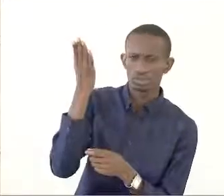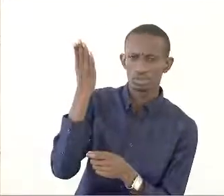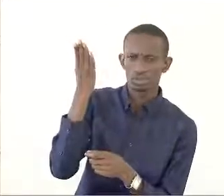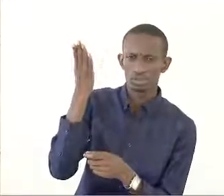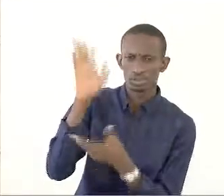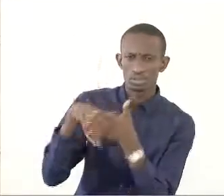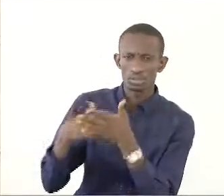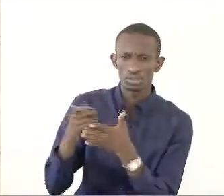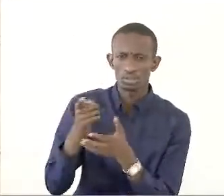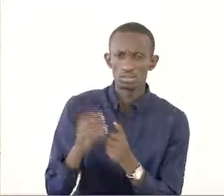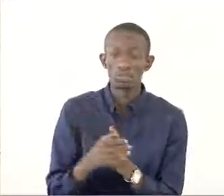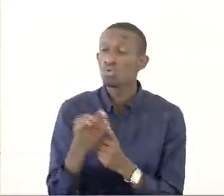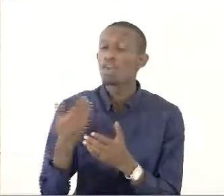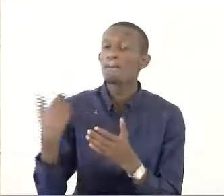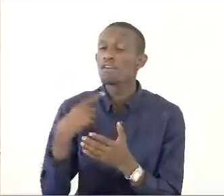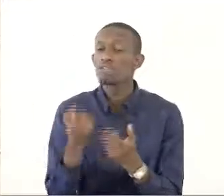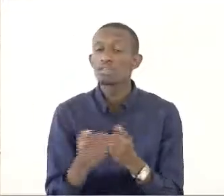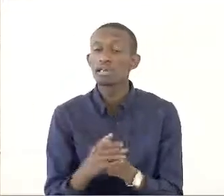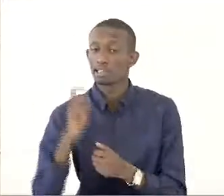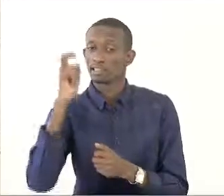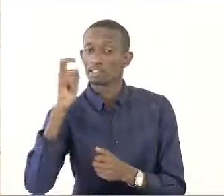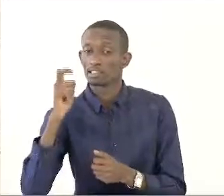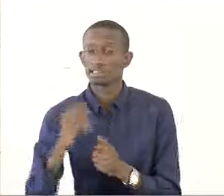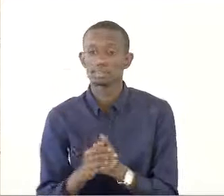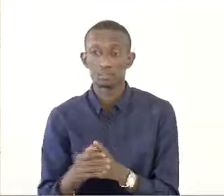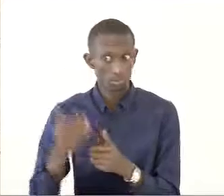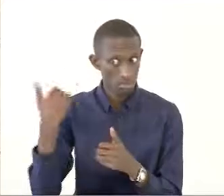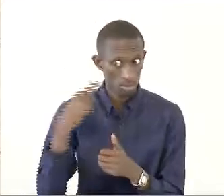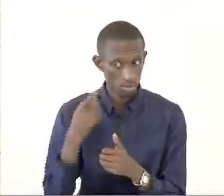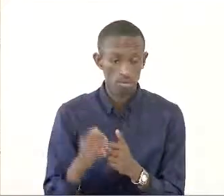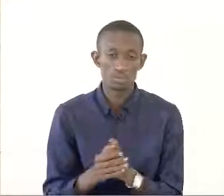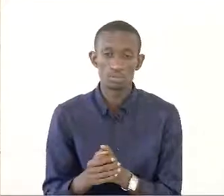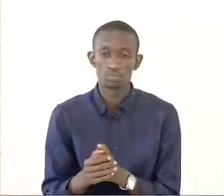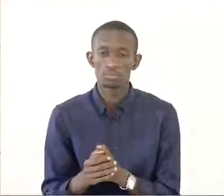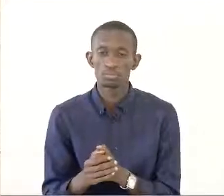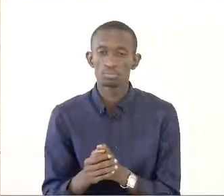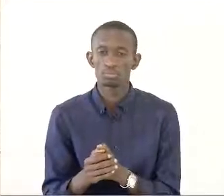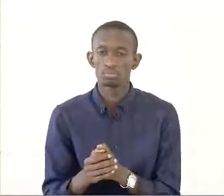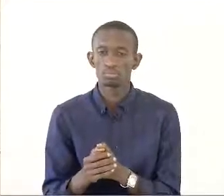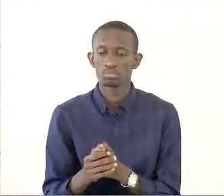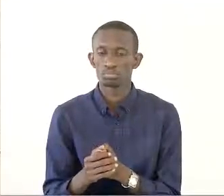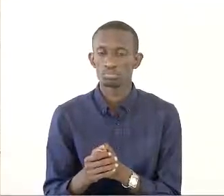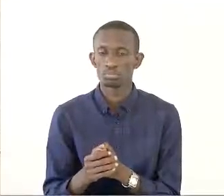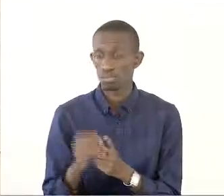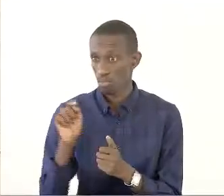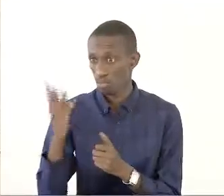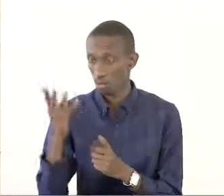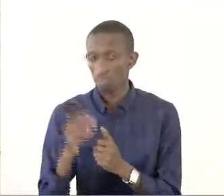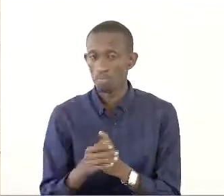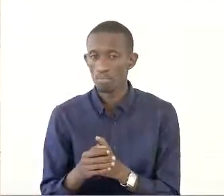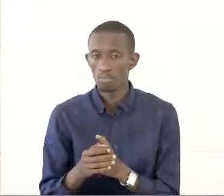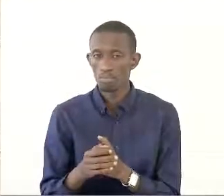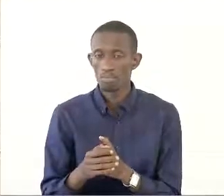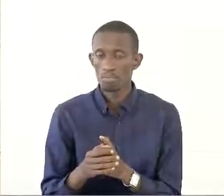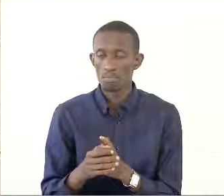had somewhere x was -4 and the other one where x was at 0.1. These are the roots. Now, we are going